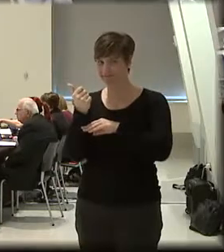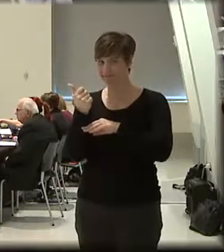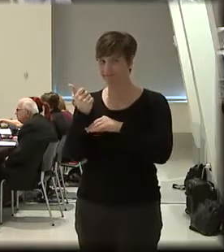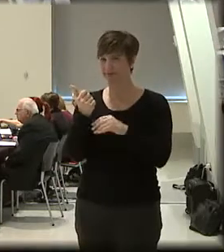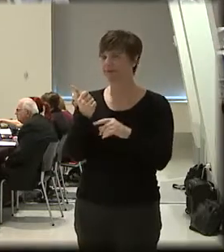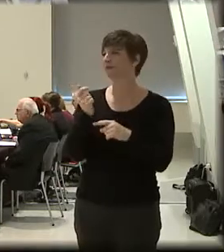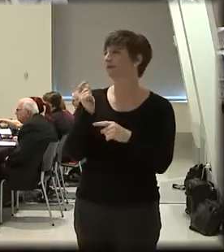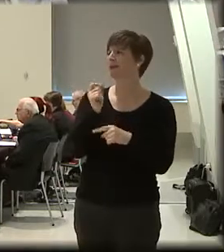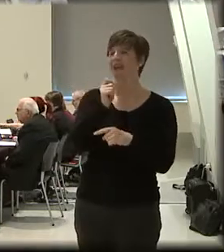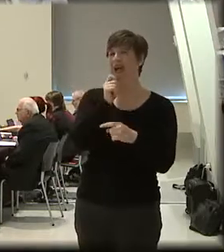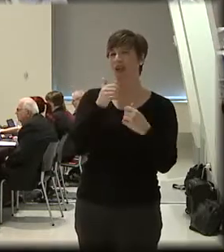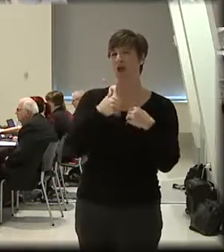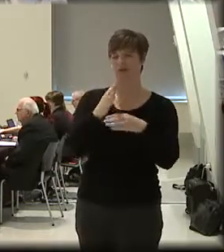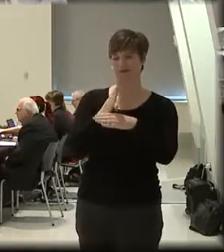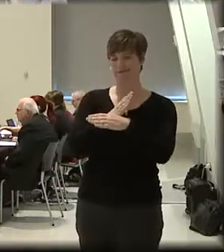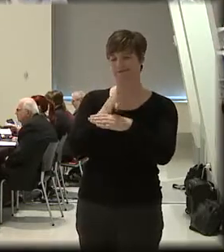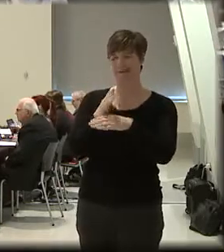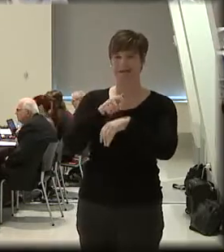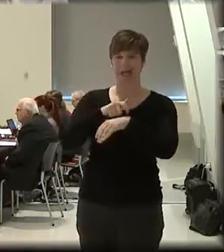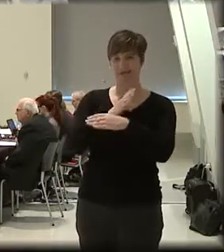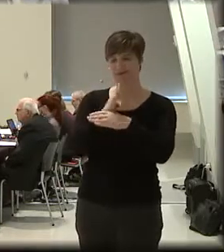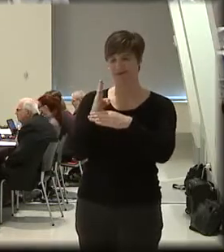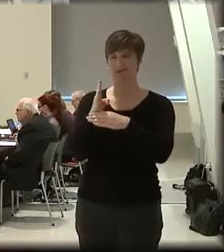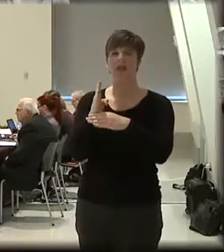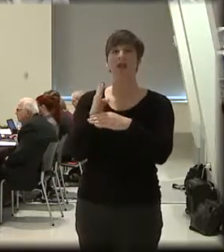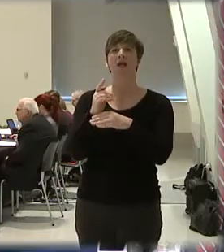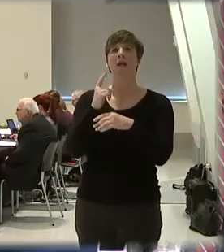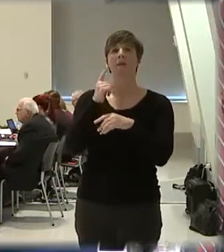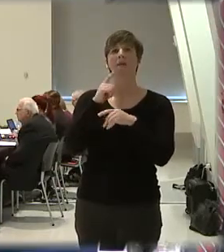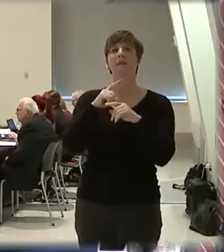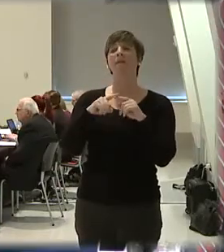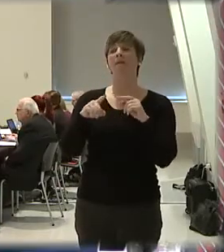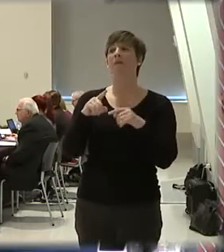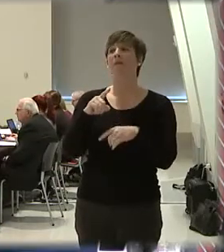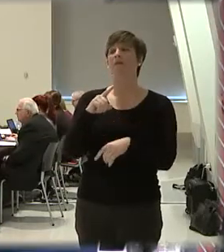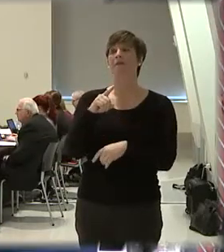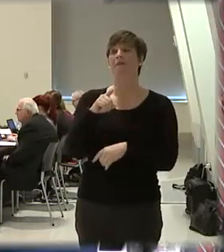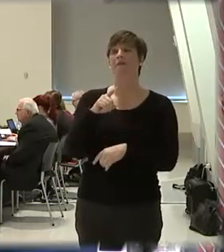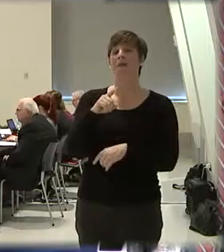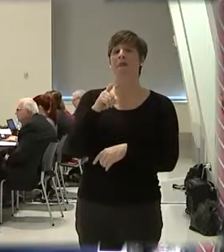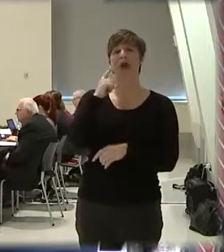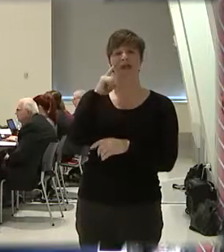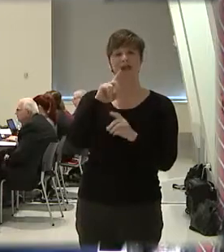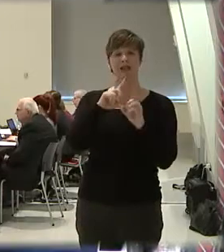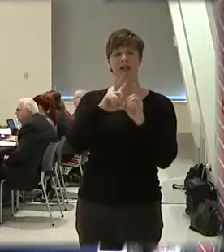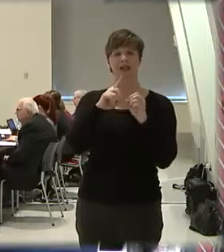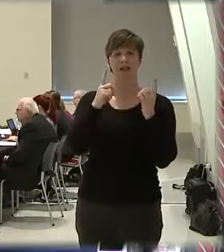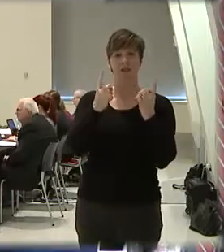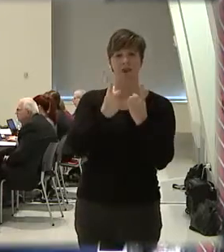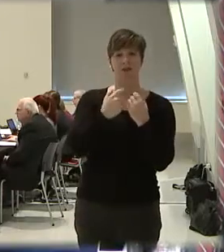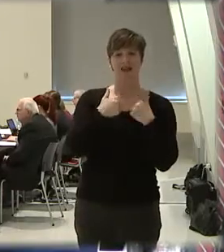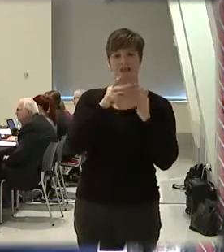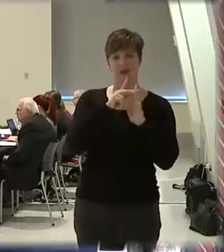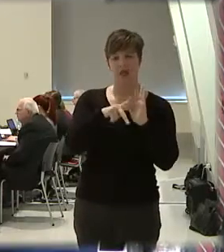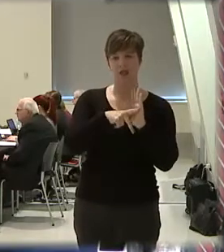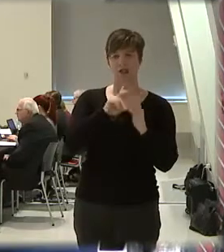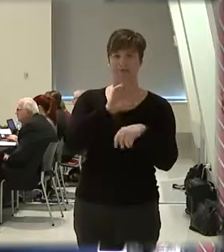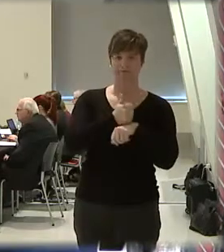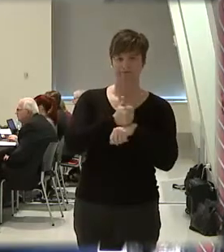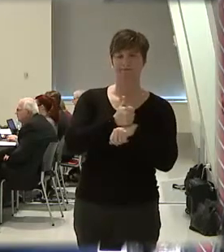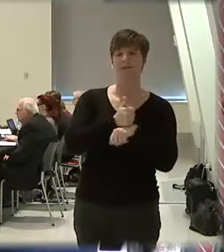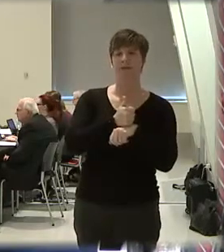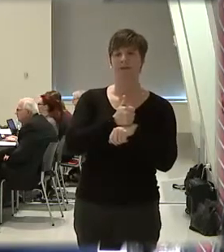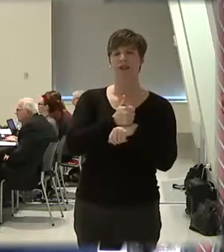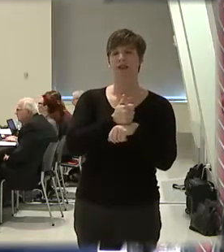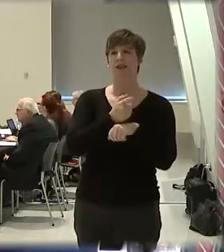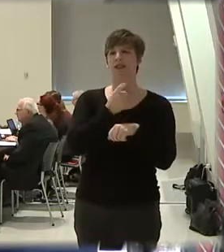I don't have a time frame, but I do think there a lot of the departments that have policies in place so far have